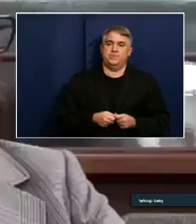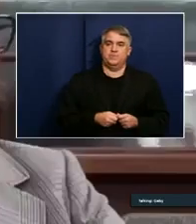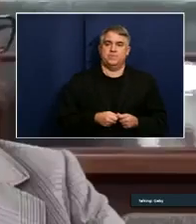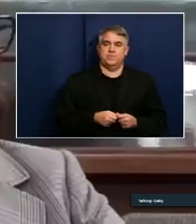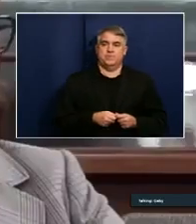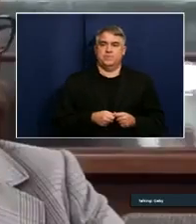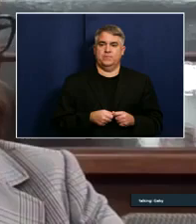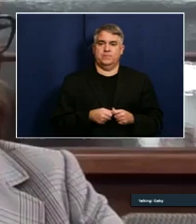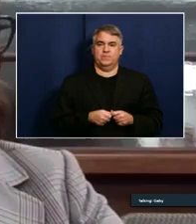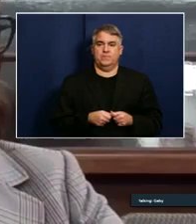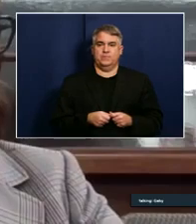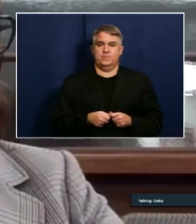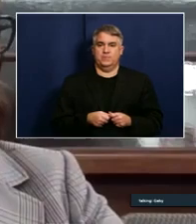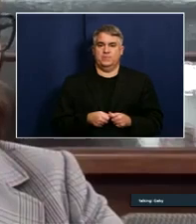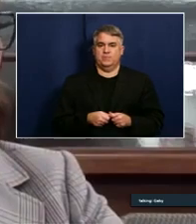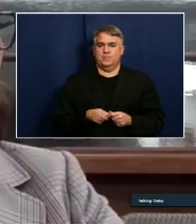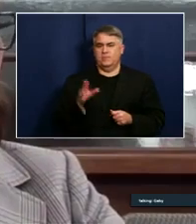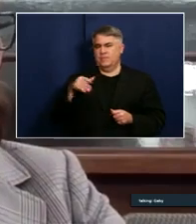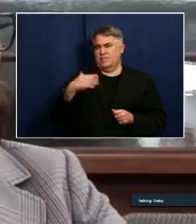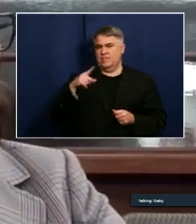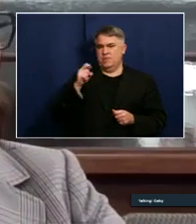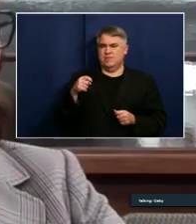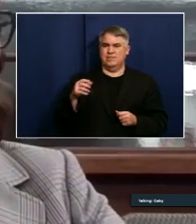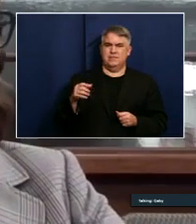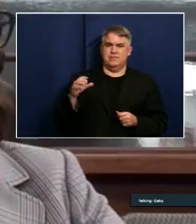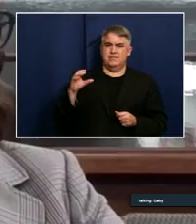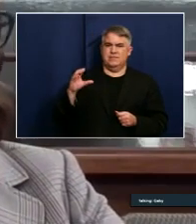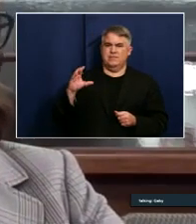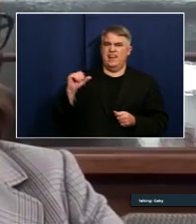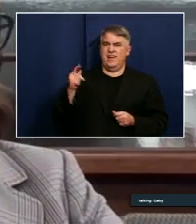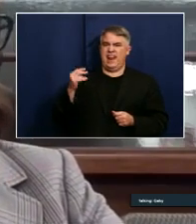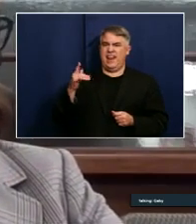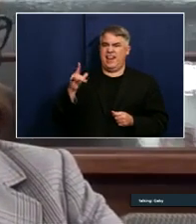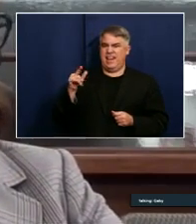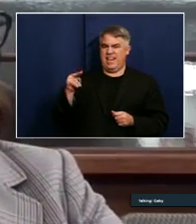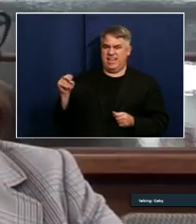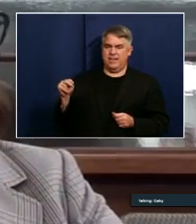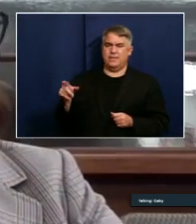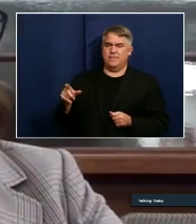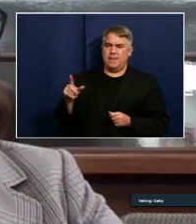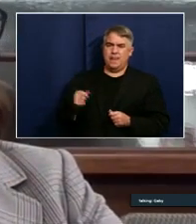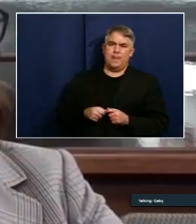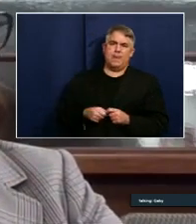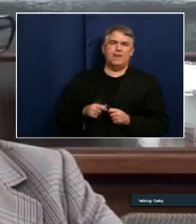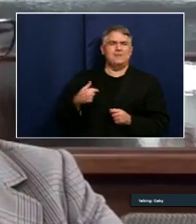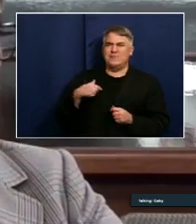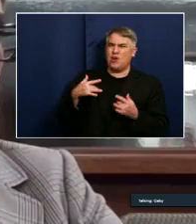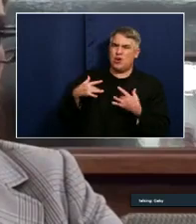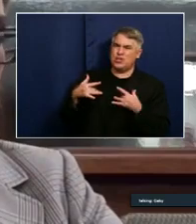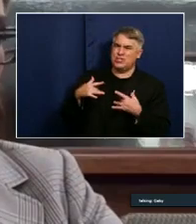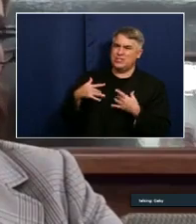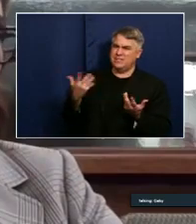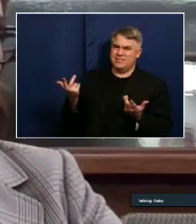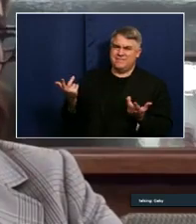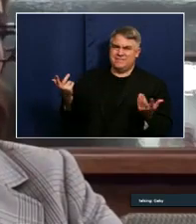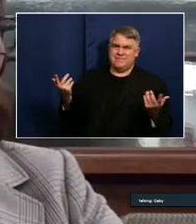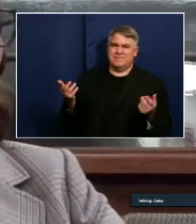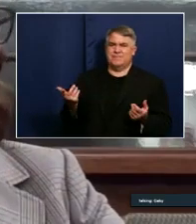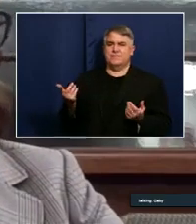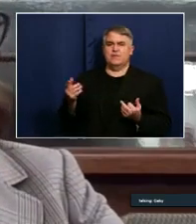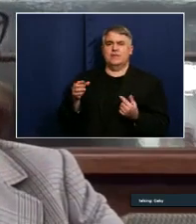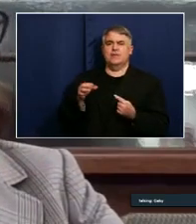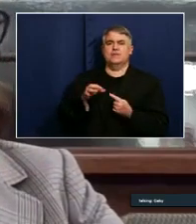Okay, the next question is from Kathleen Freer. I'm concerned there's no special attention to ensure low-income residents receive